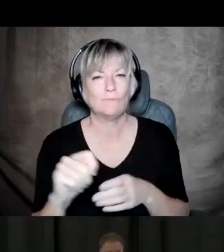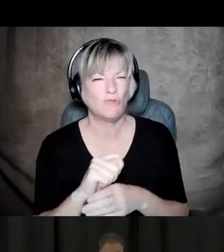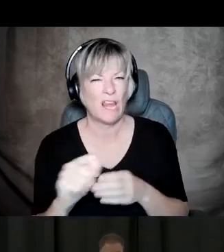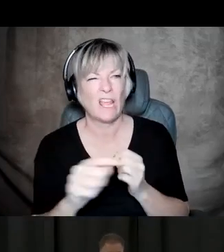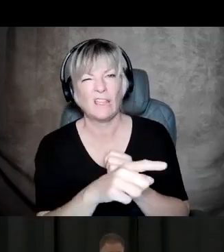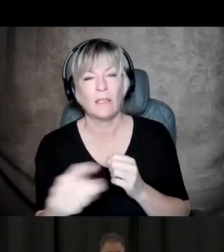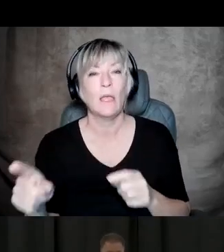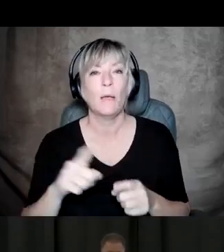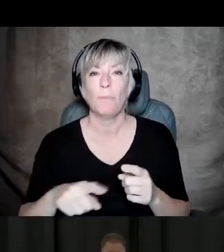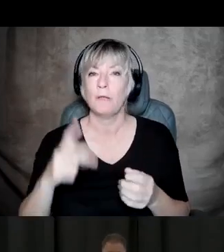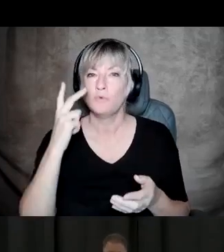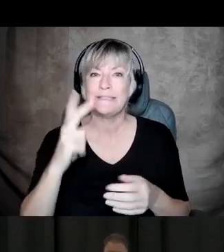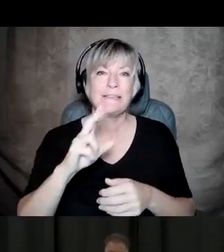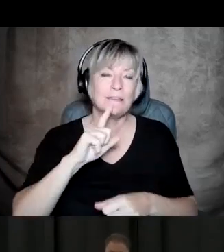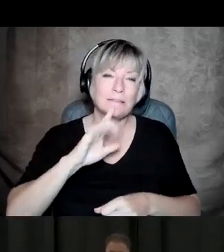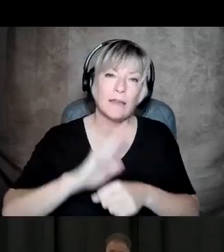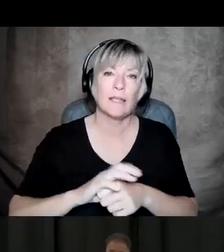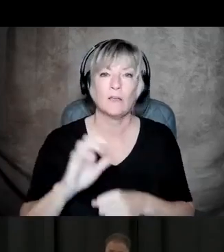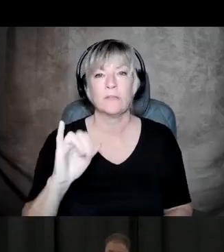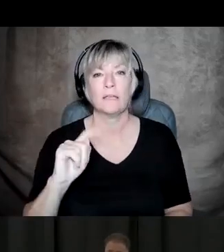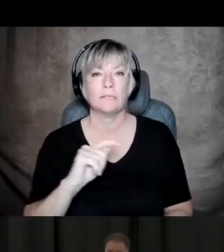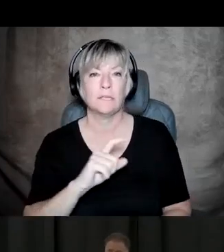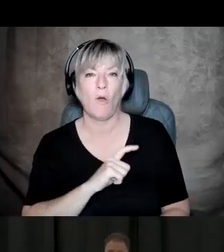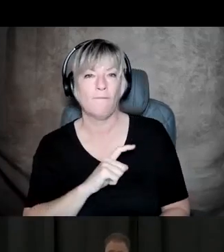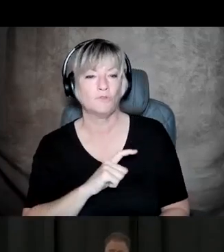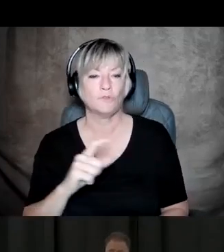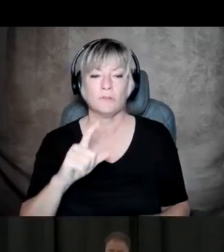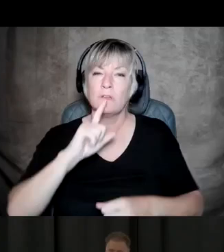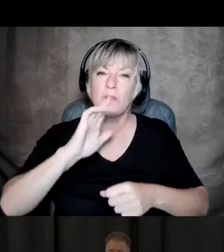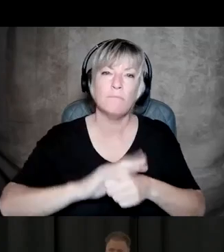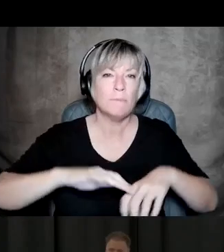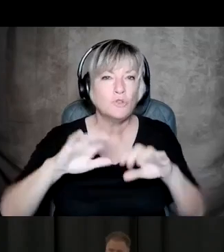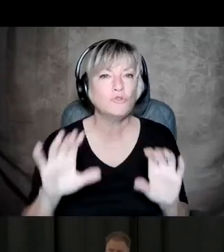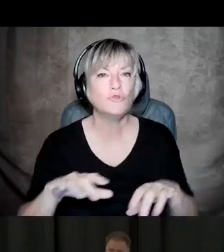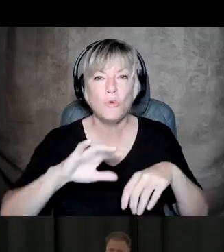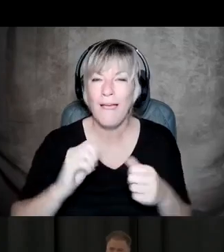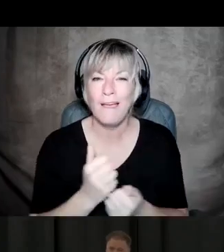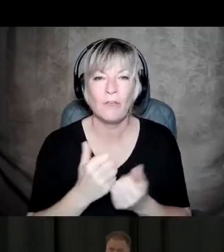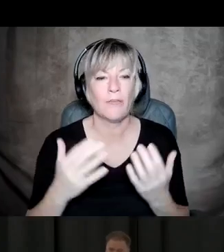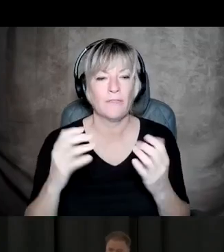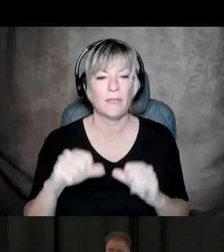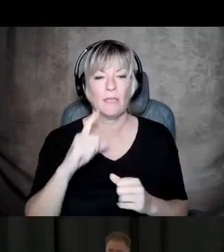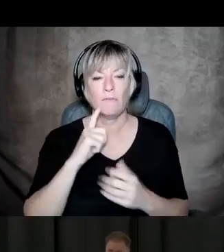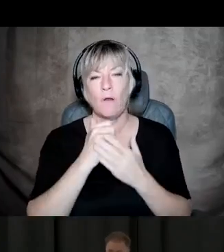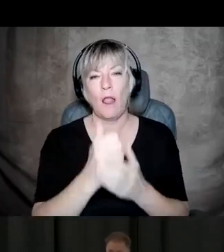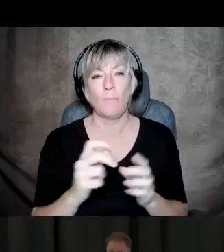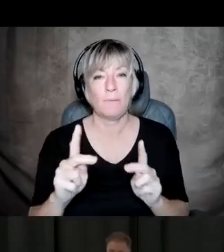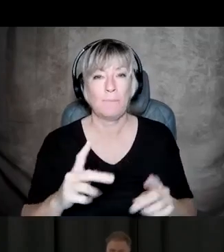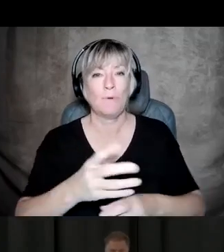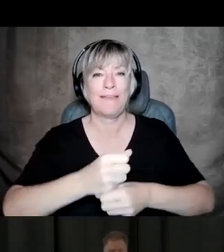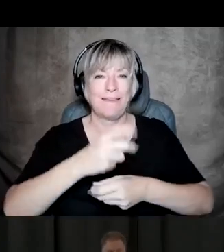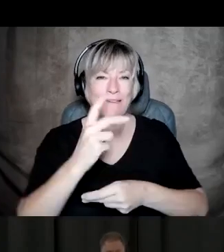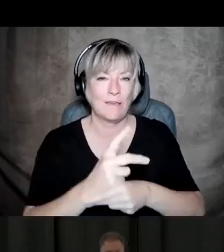the dedication of these CIT officers, the commitment to do all they can to help those in need get care. And so there's